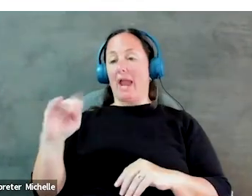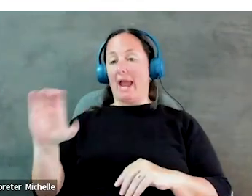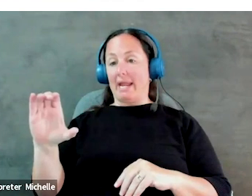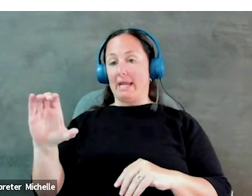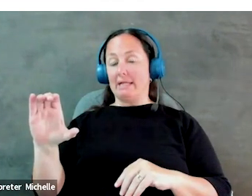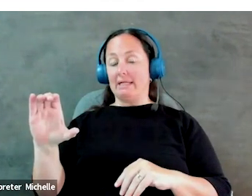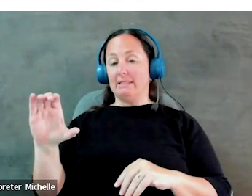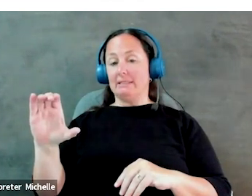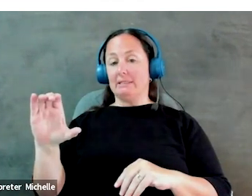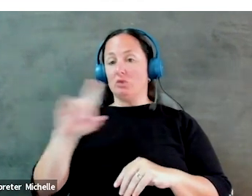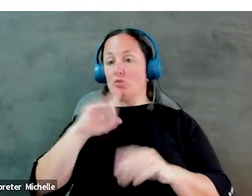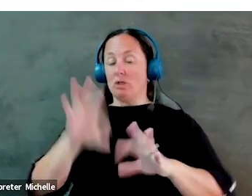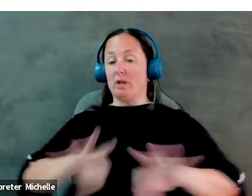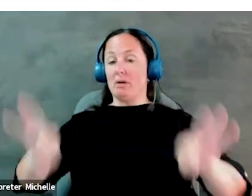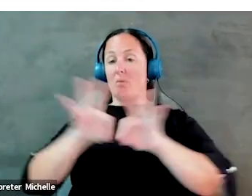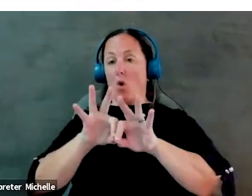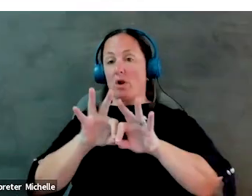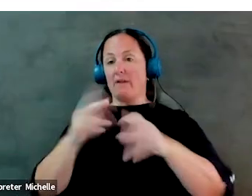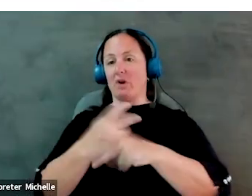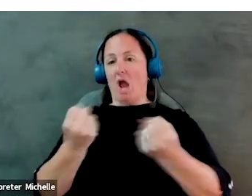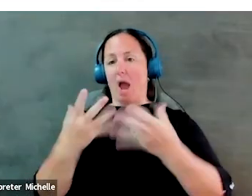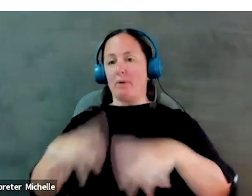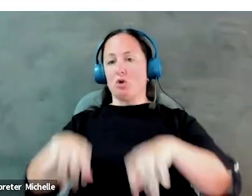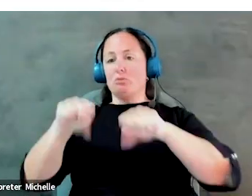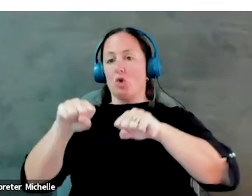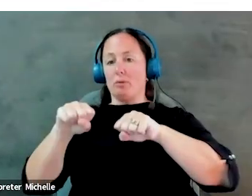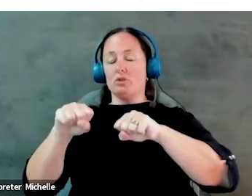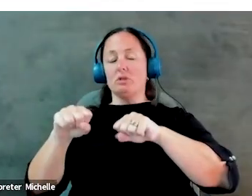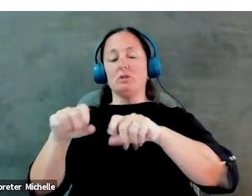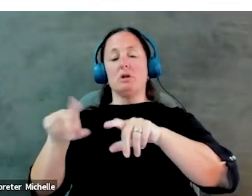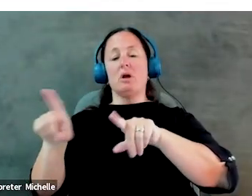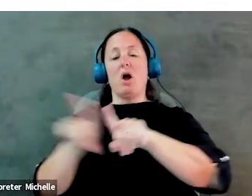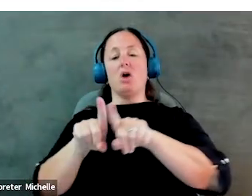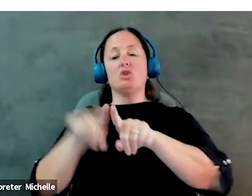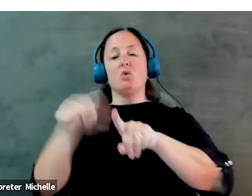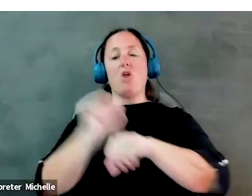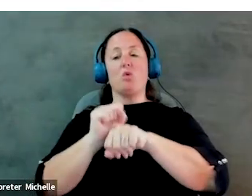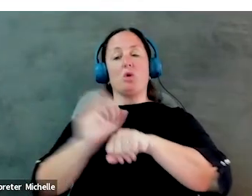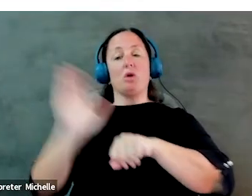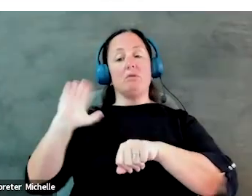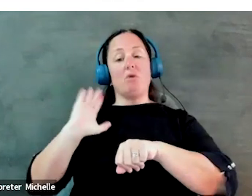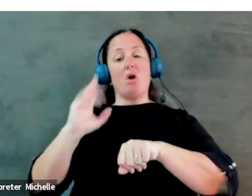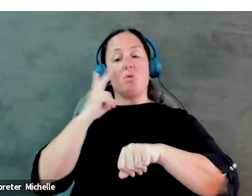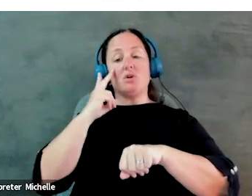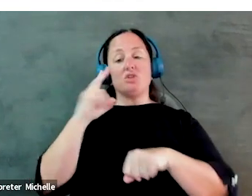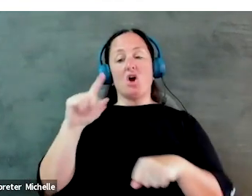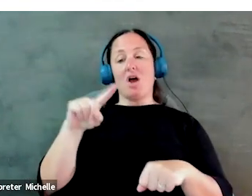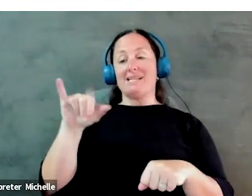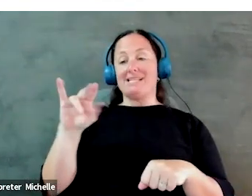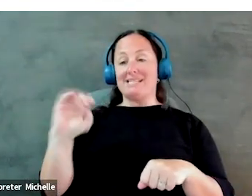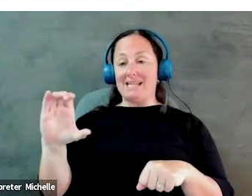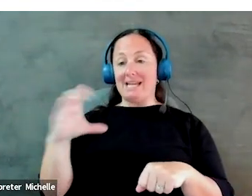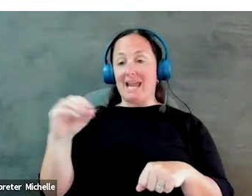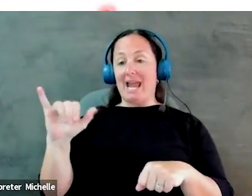important in determining the absorption. And another work that we were able to do earlier, we saw that zinc